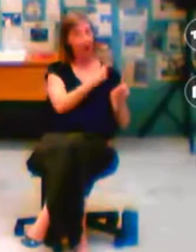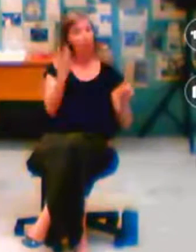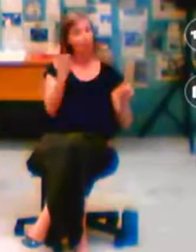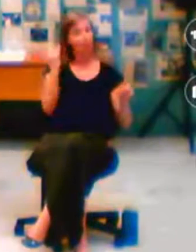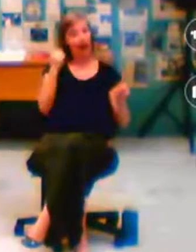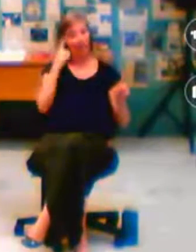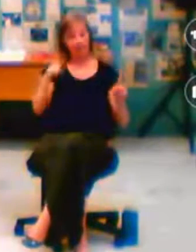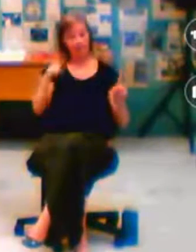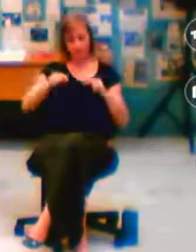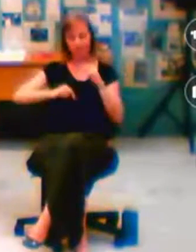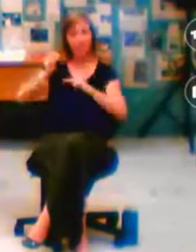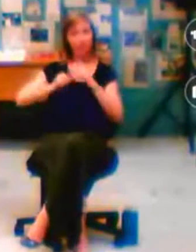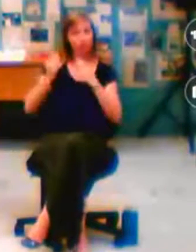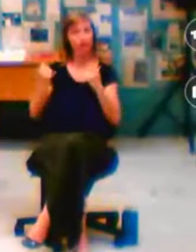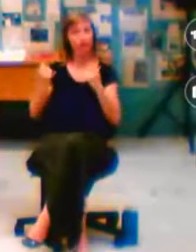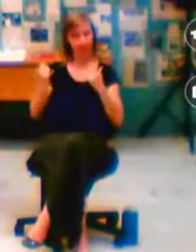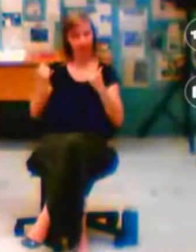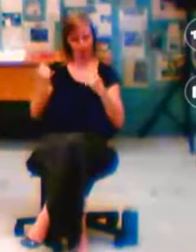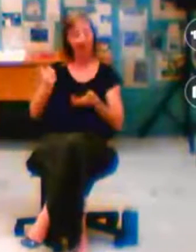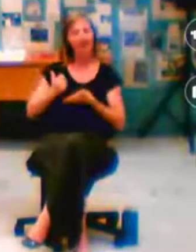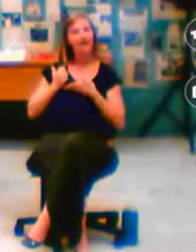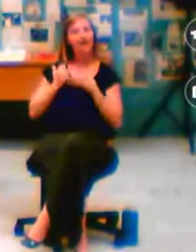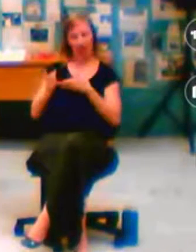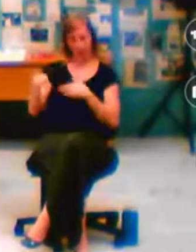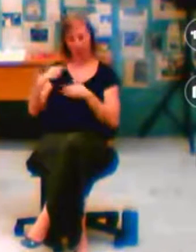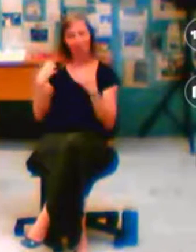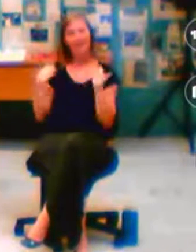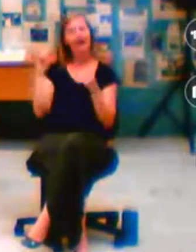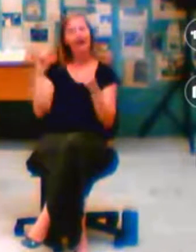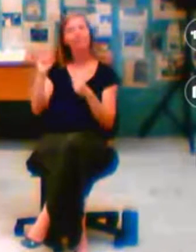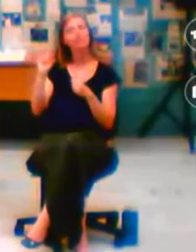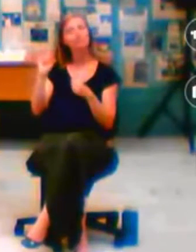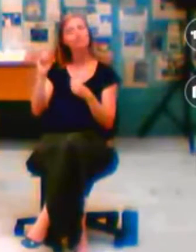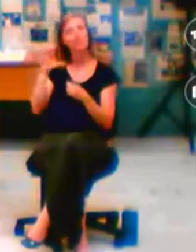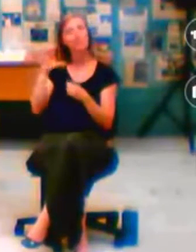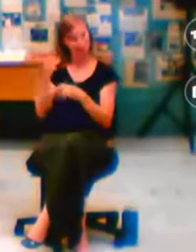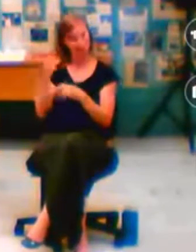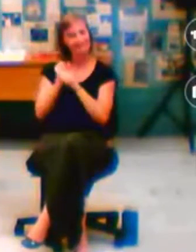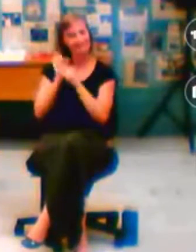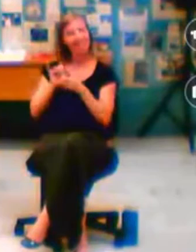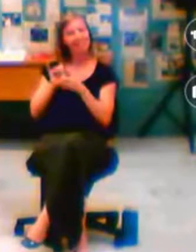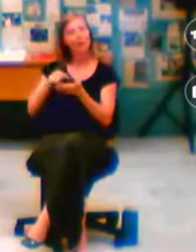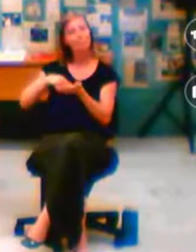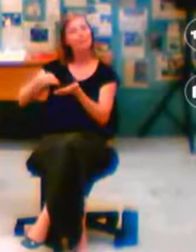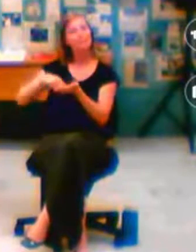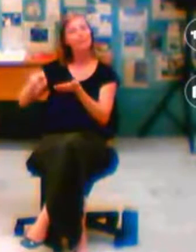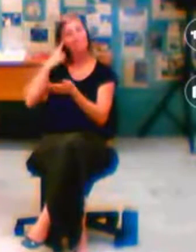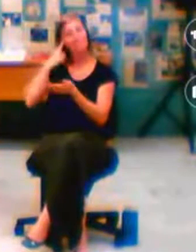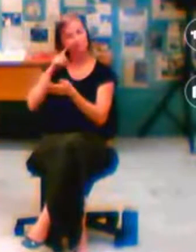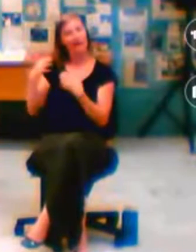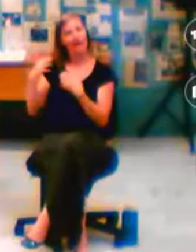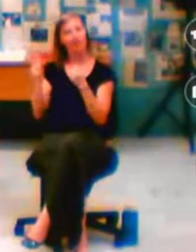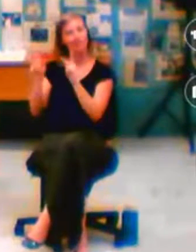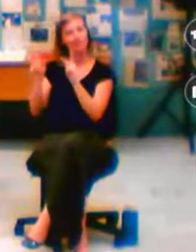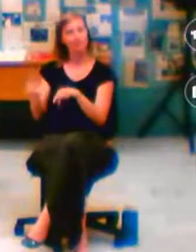all-powerful agency controlling everything, because what's being built up now are things that help these